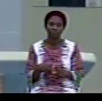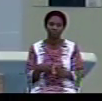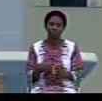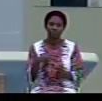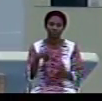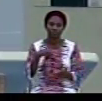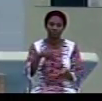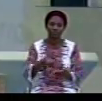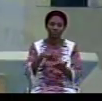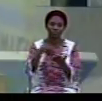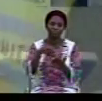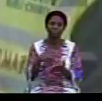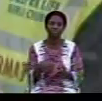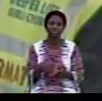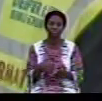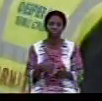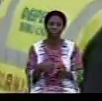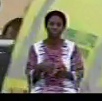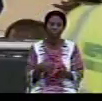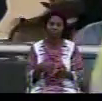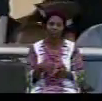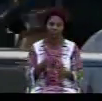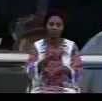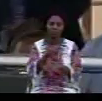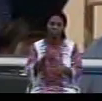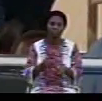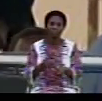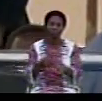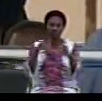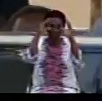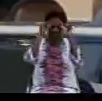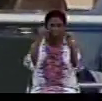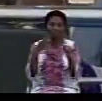Oke, the national president of PFN.